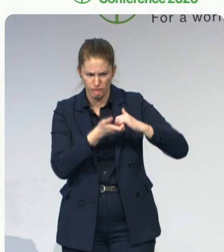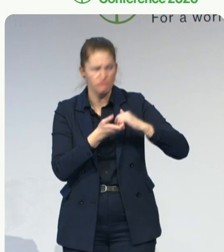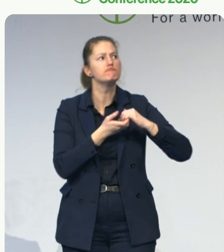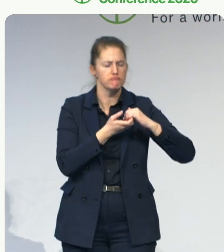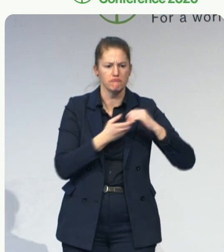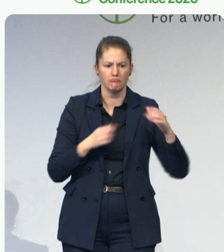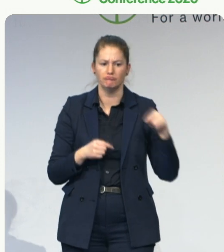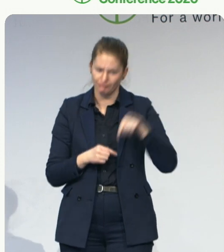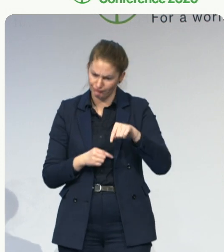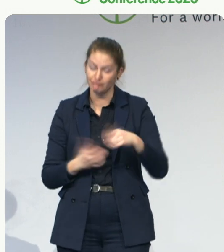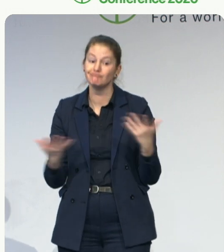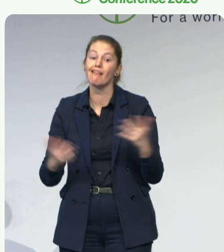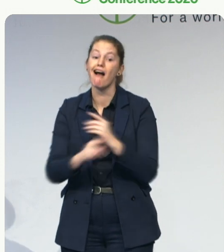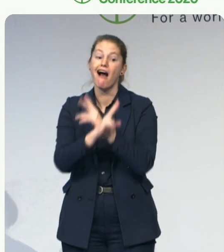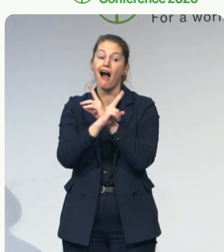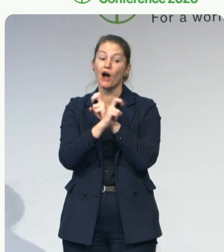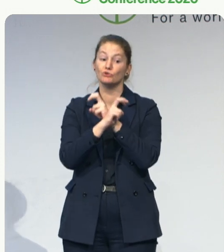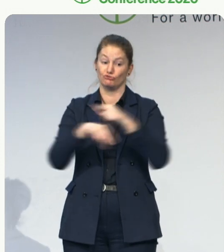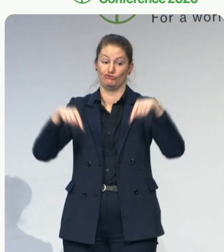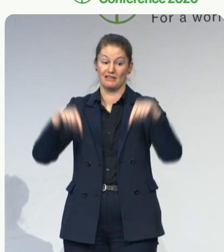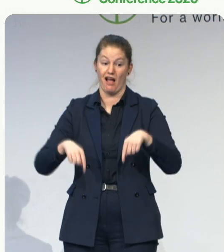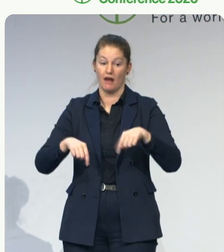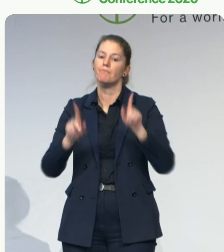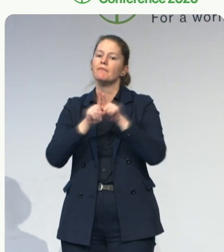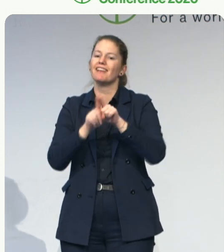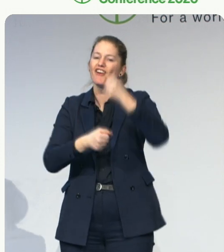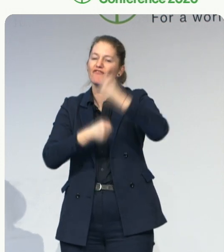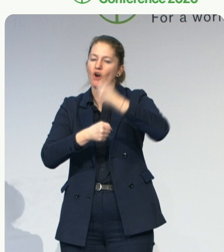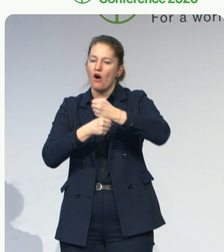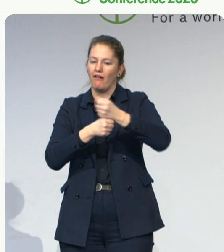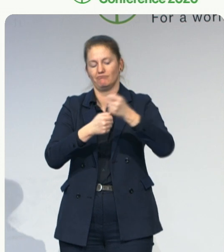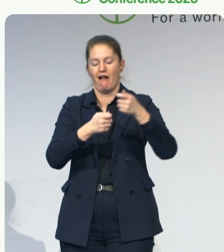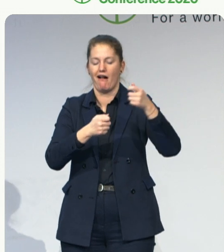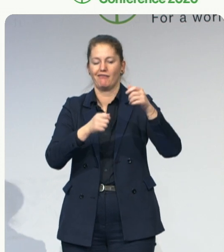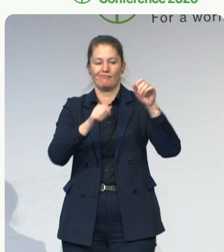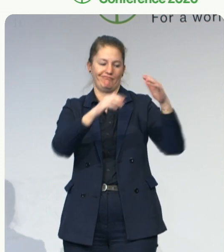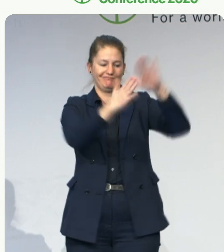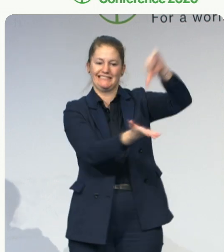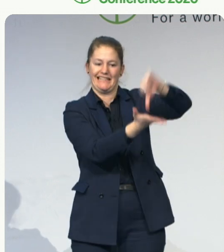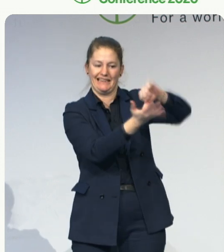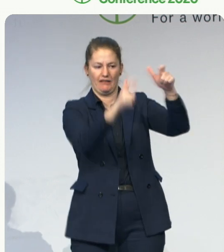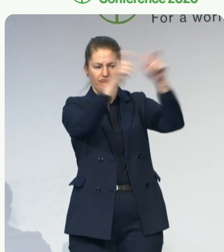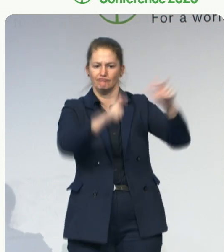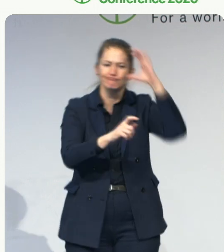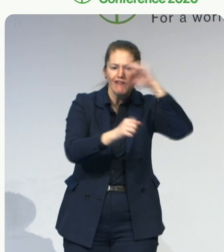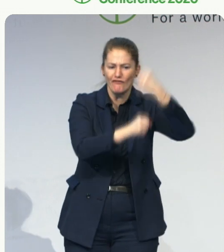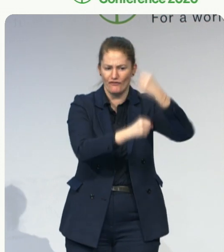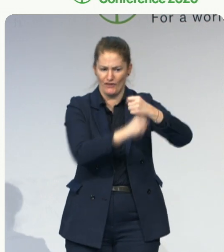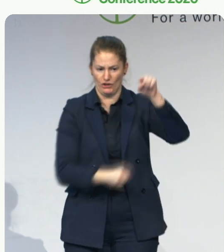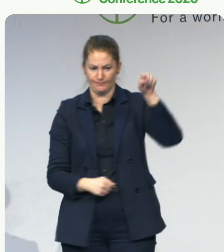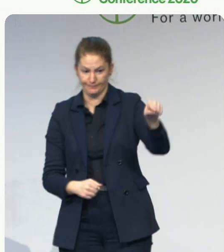Employment Agency. These are in addition to those we have with several regional